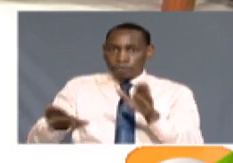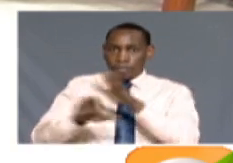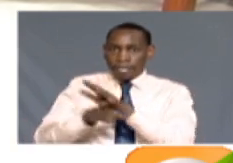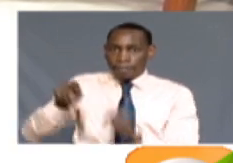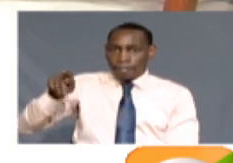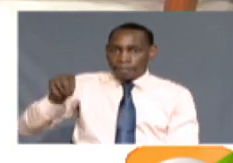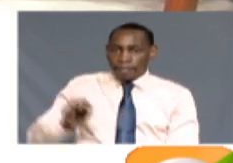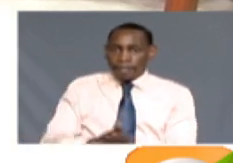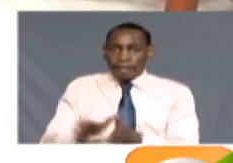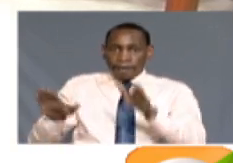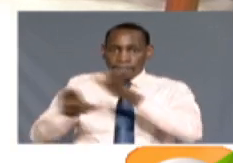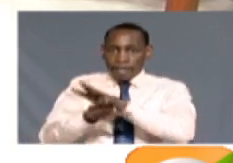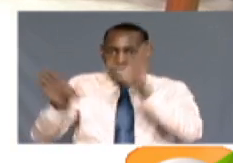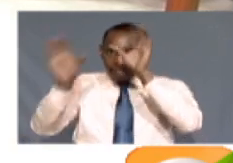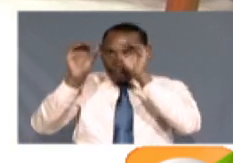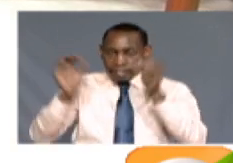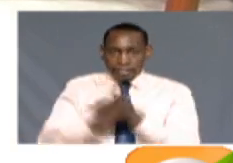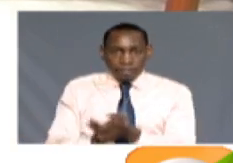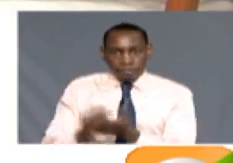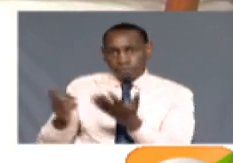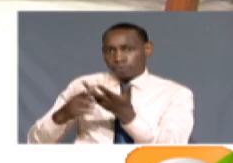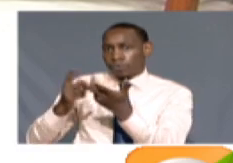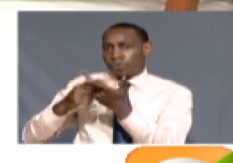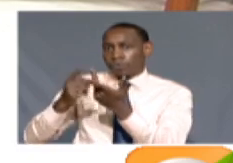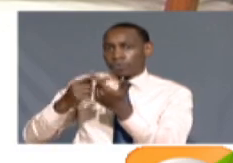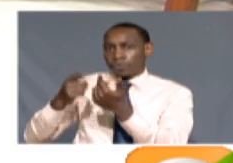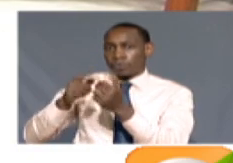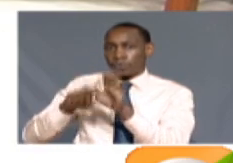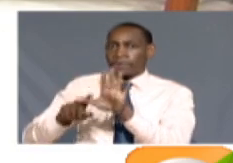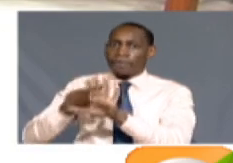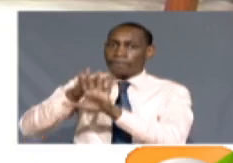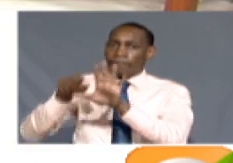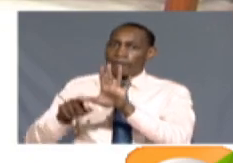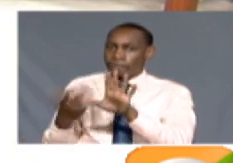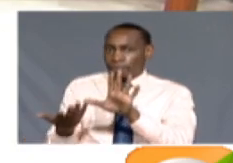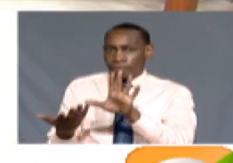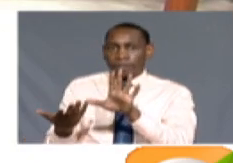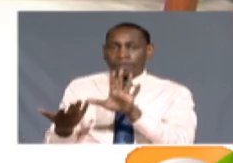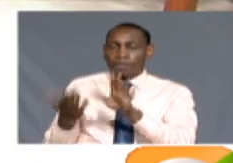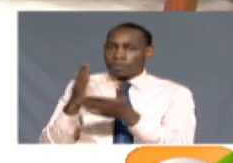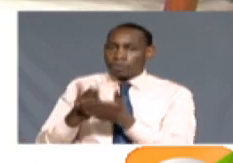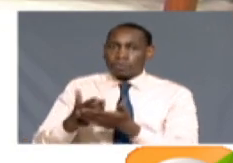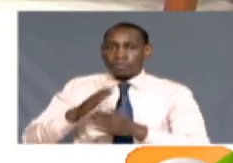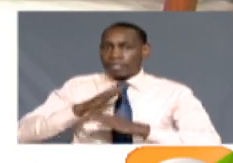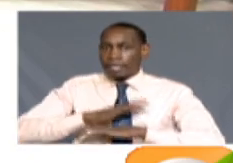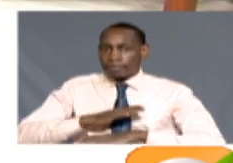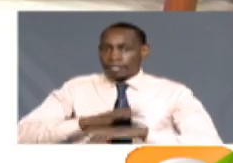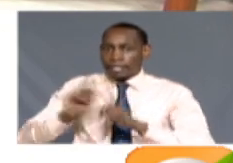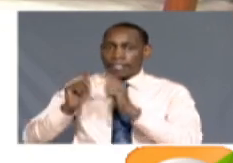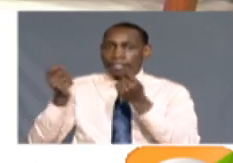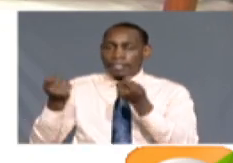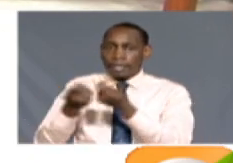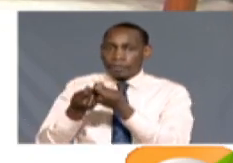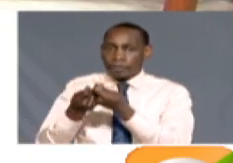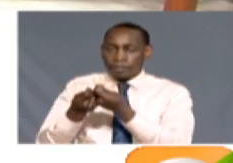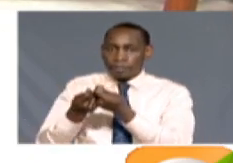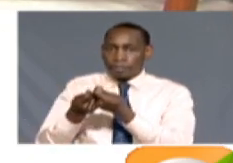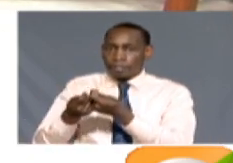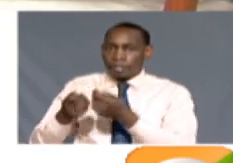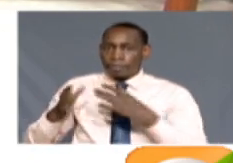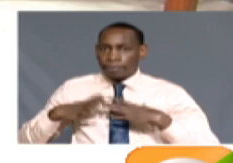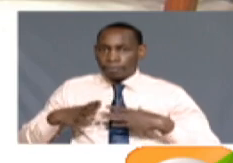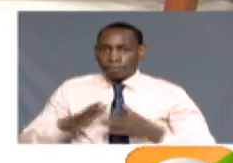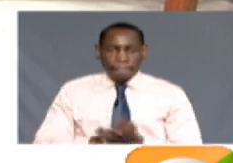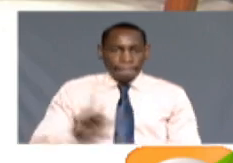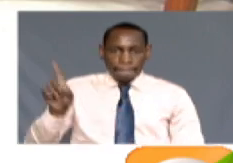a vice president. Come on, man. Are we just satisfying tribal warlords? It will not be